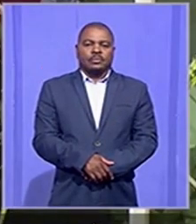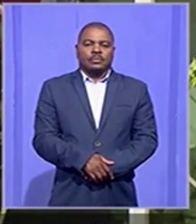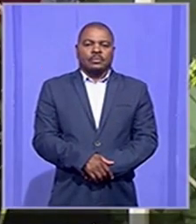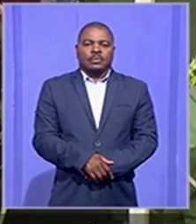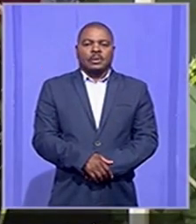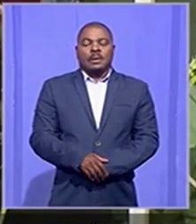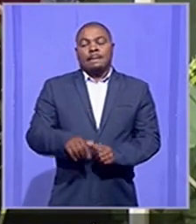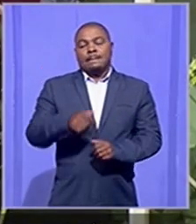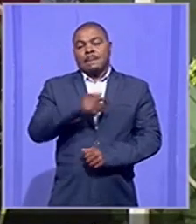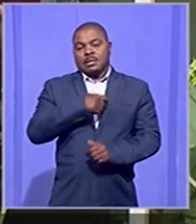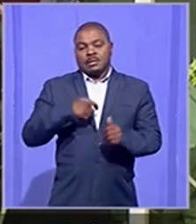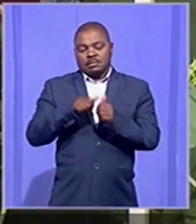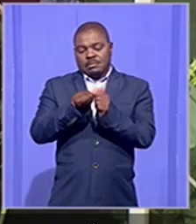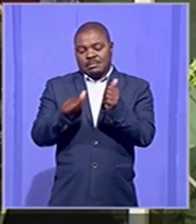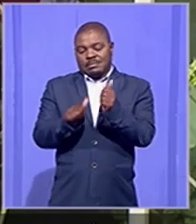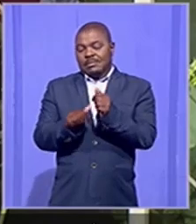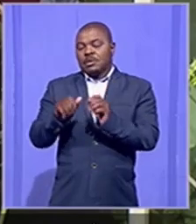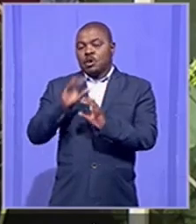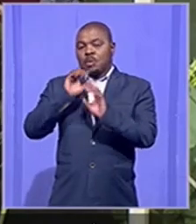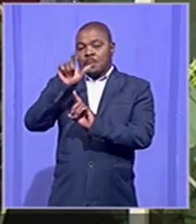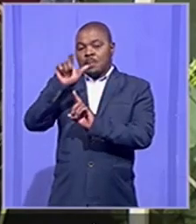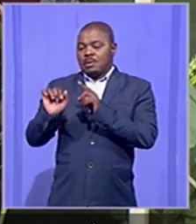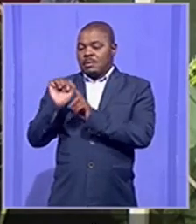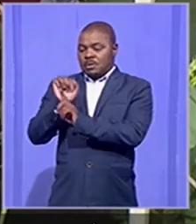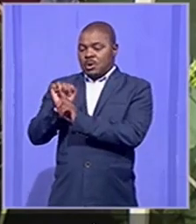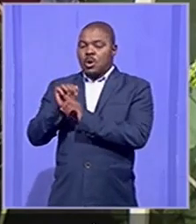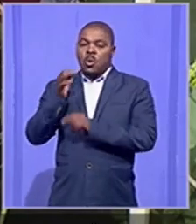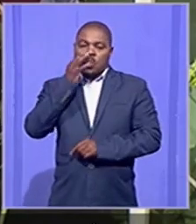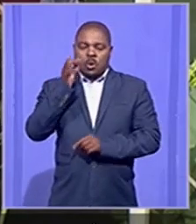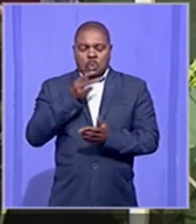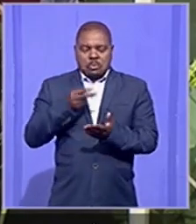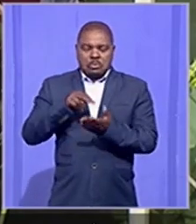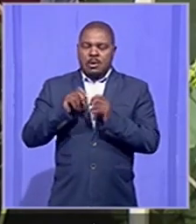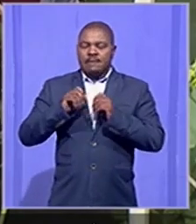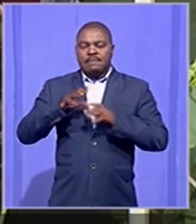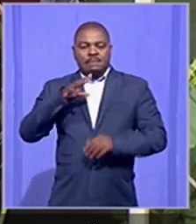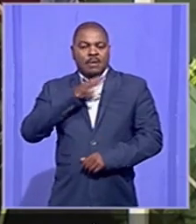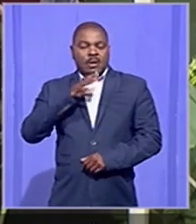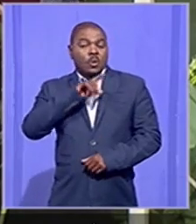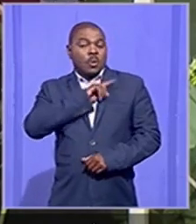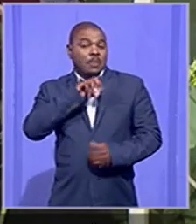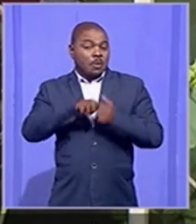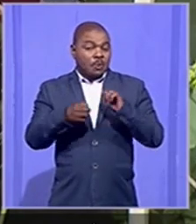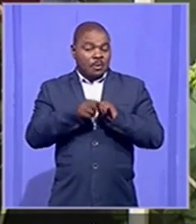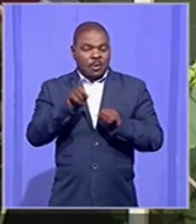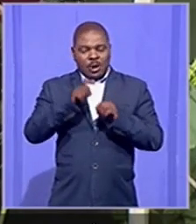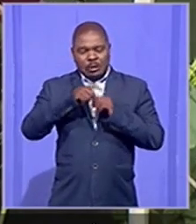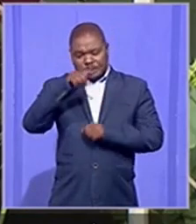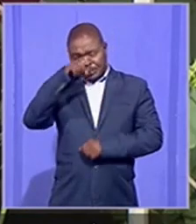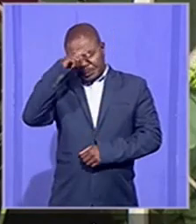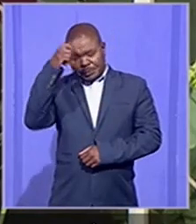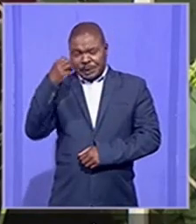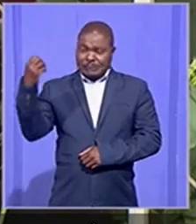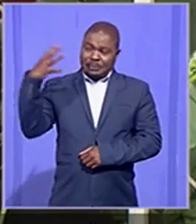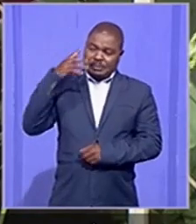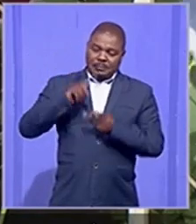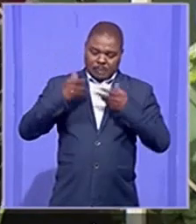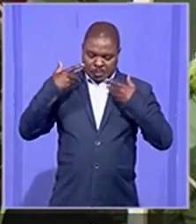Sebueledi sa Motlatsamopresidente sa re Mashatile o tsogile. Thata e ne e le mogote le go tlhoka metsi mo mmeleng.